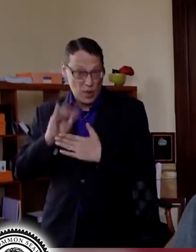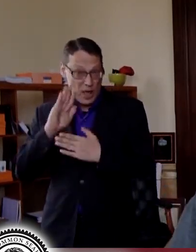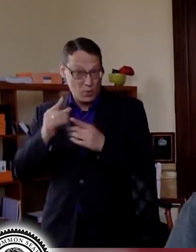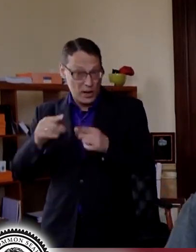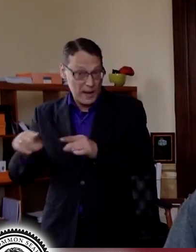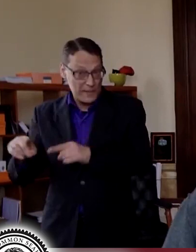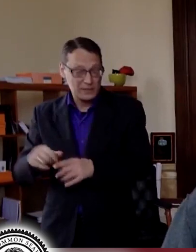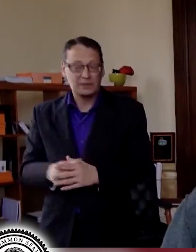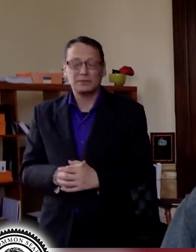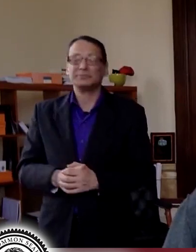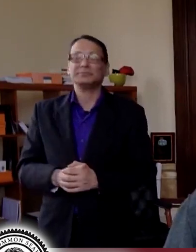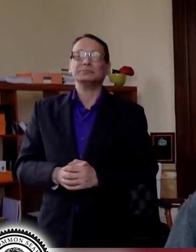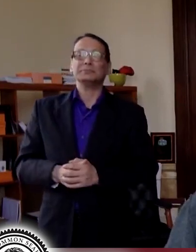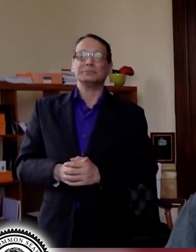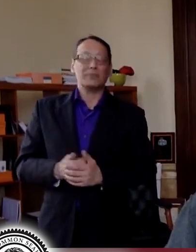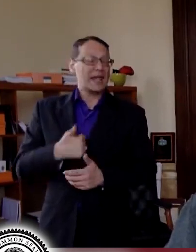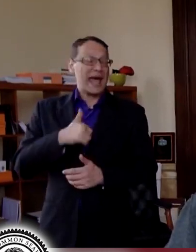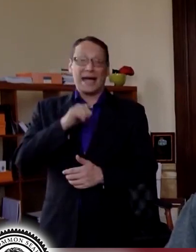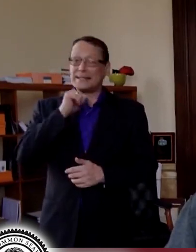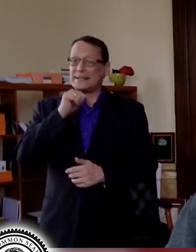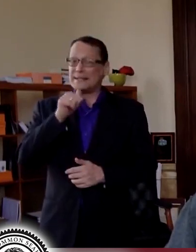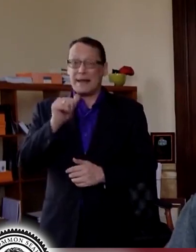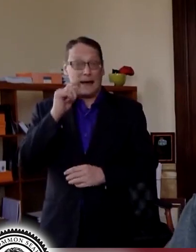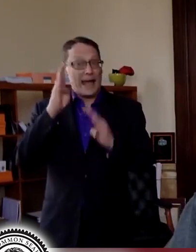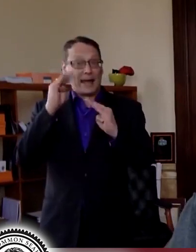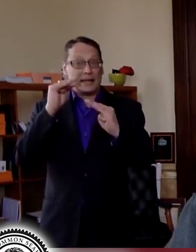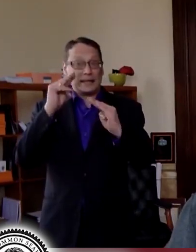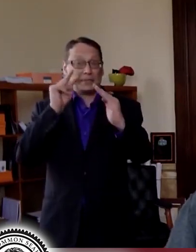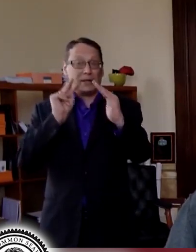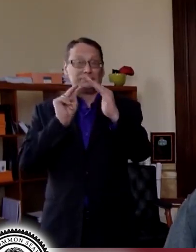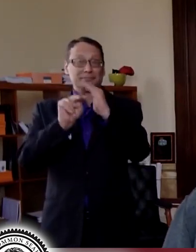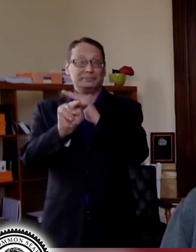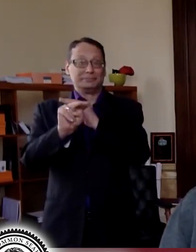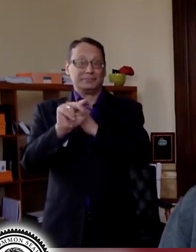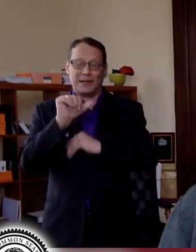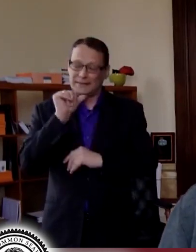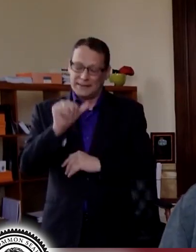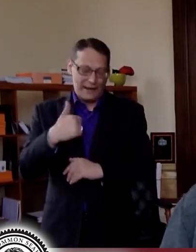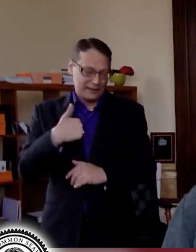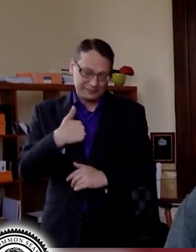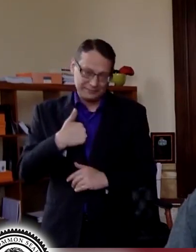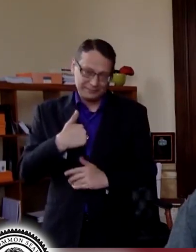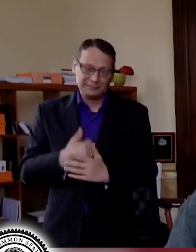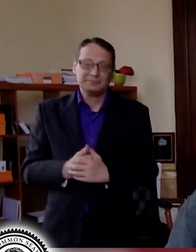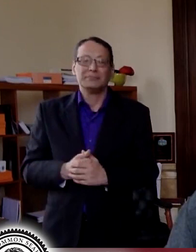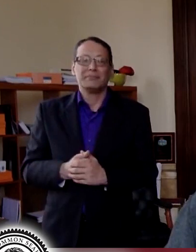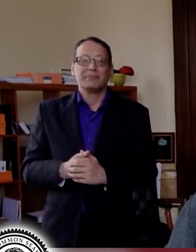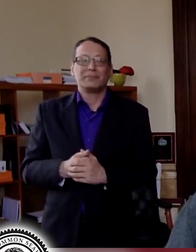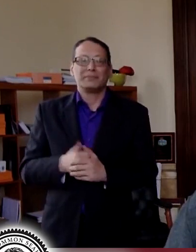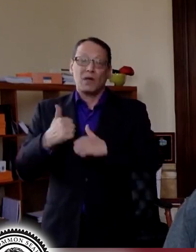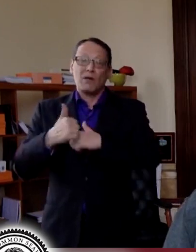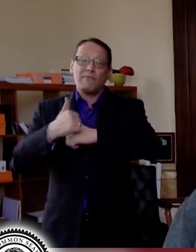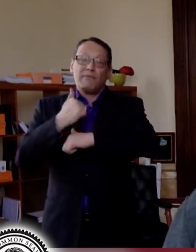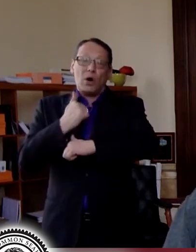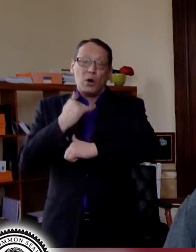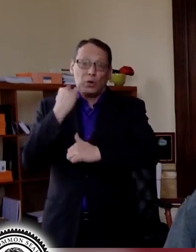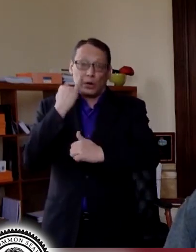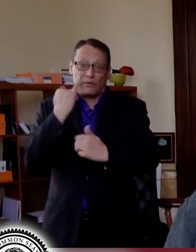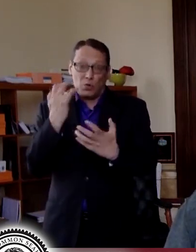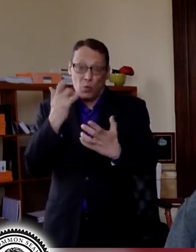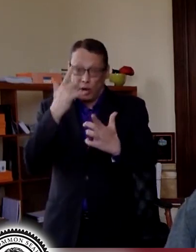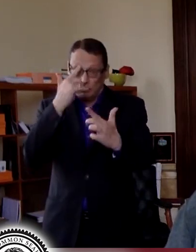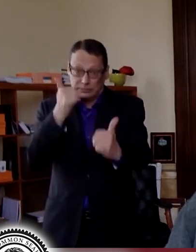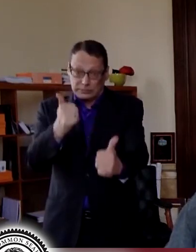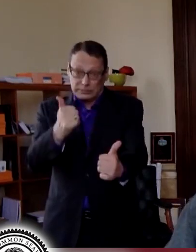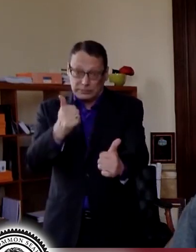No, I did not anticipate that we would have a global pandemic. You can fault me for that if you like, but I